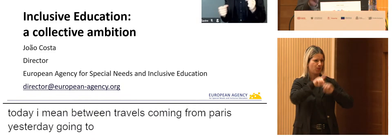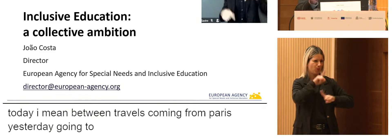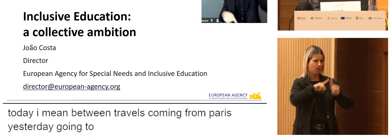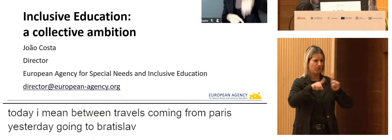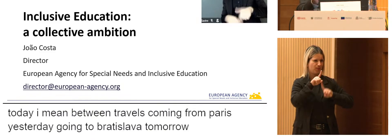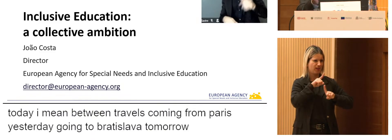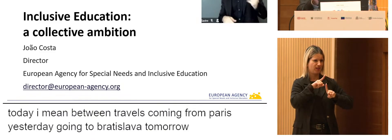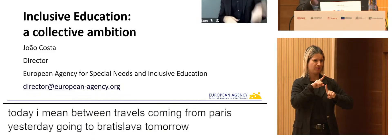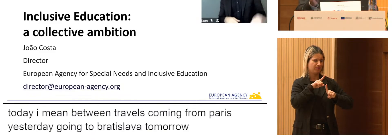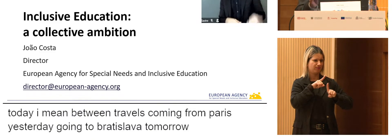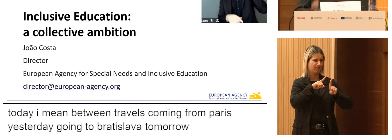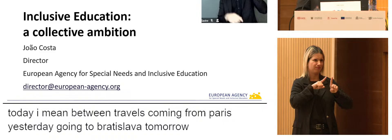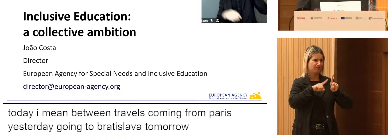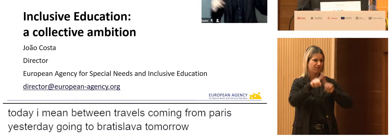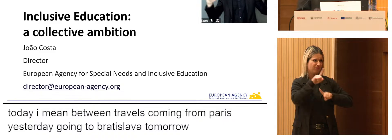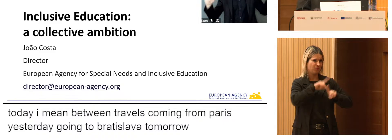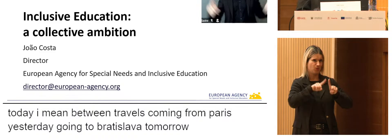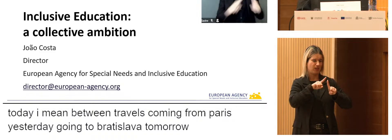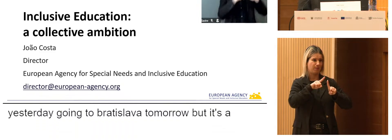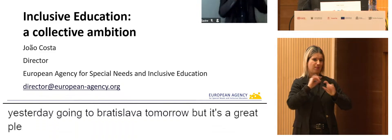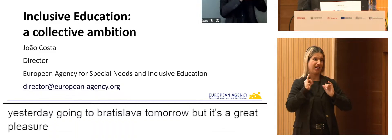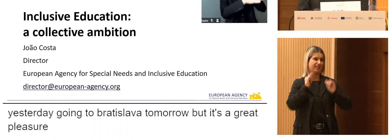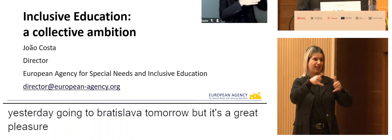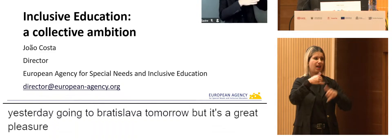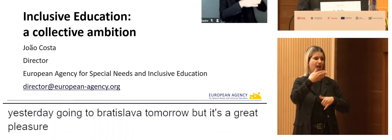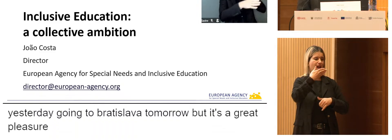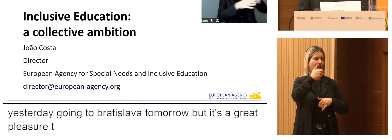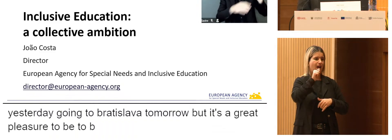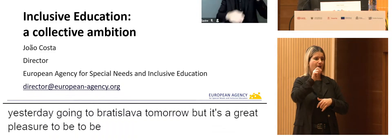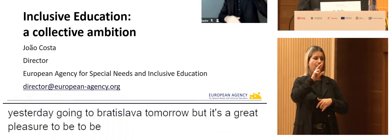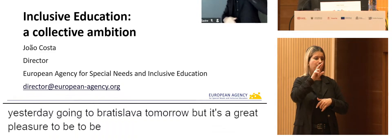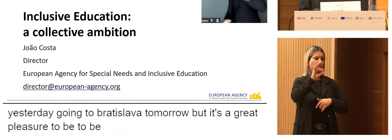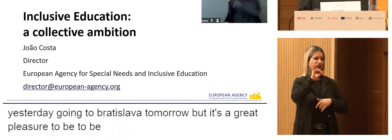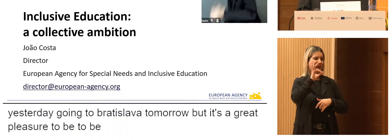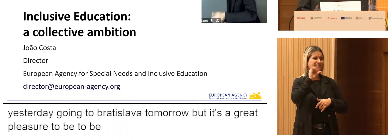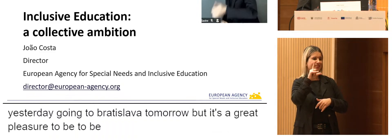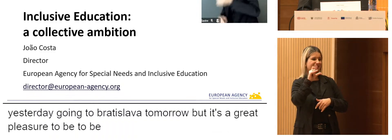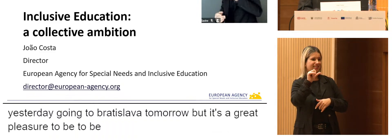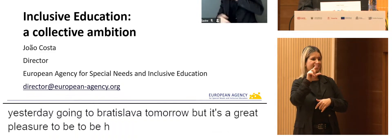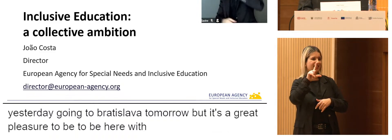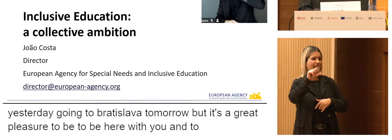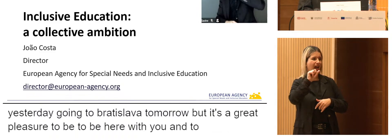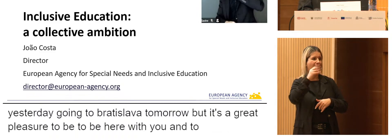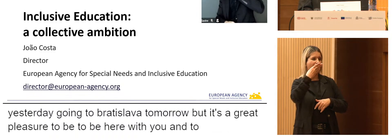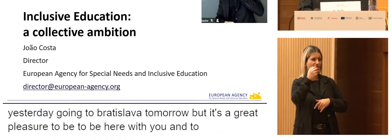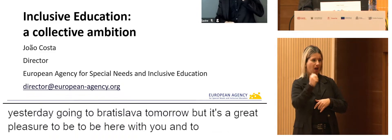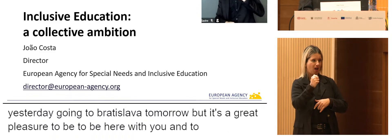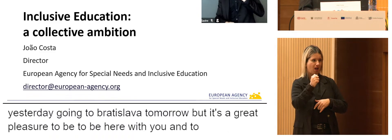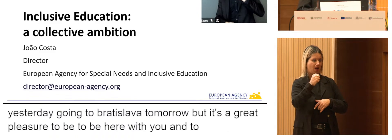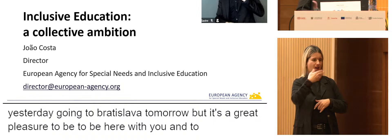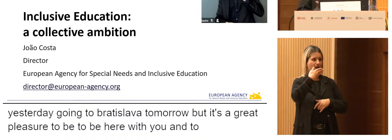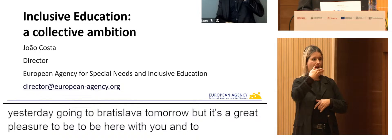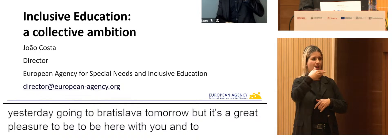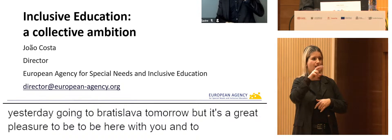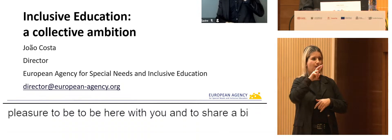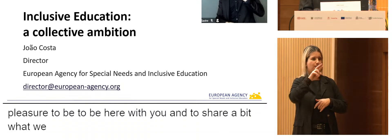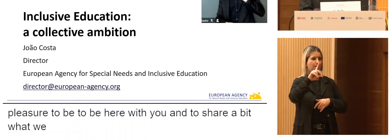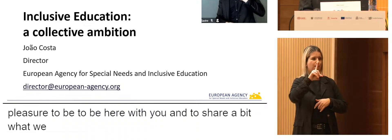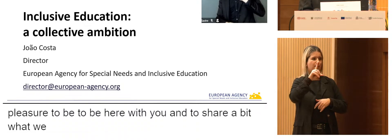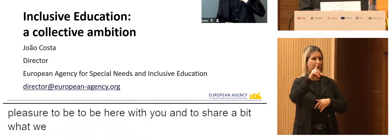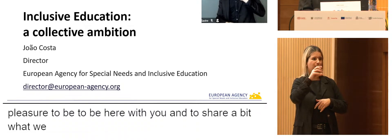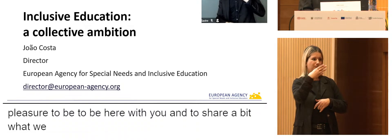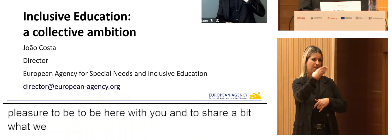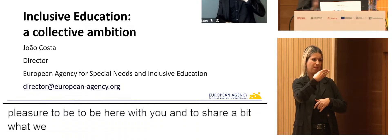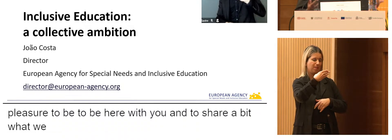tomorrow. But it's a great pleasure to be here with you and to share a bit what we are doing